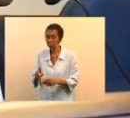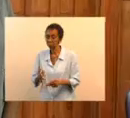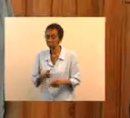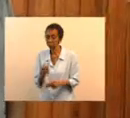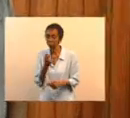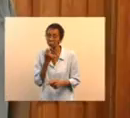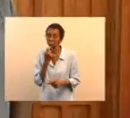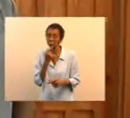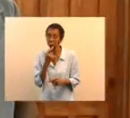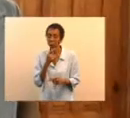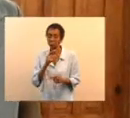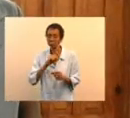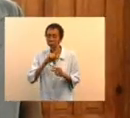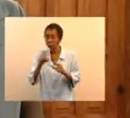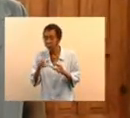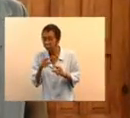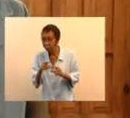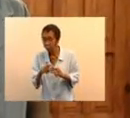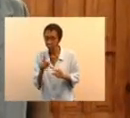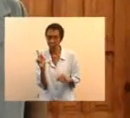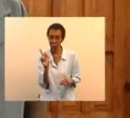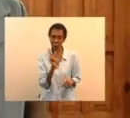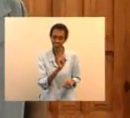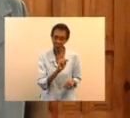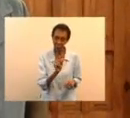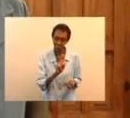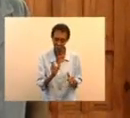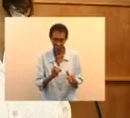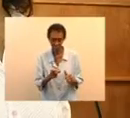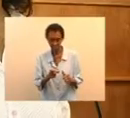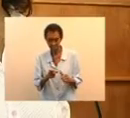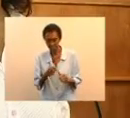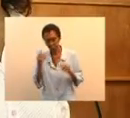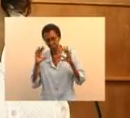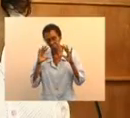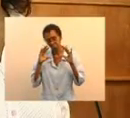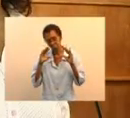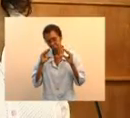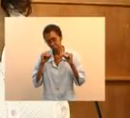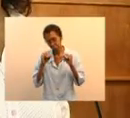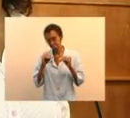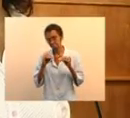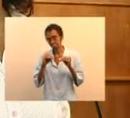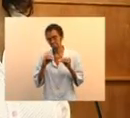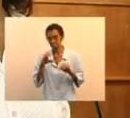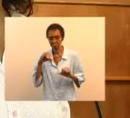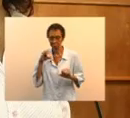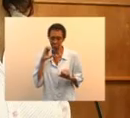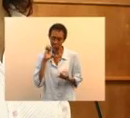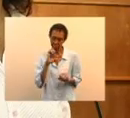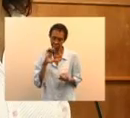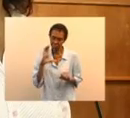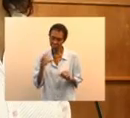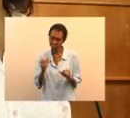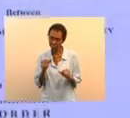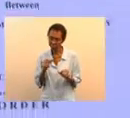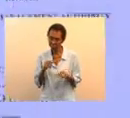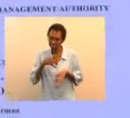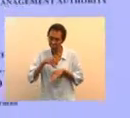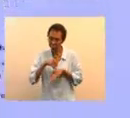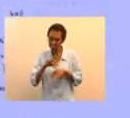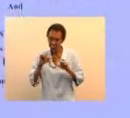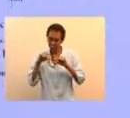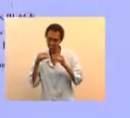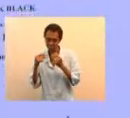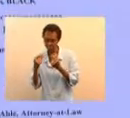indicate when and where the first mediation session will be held. The Commission will also usually send the